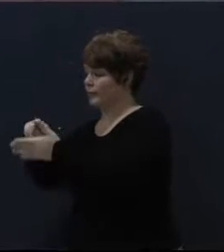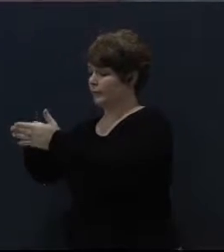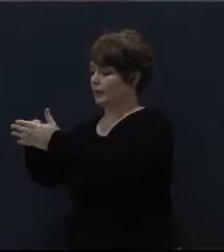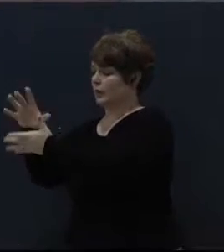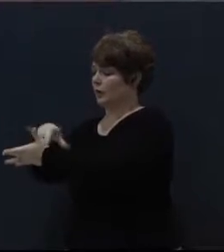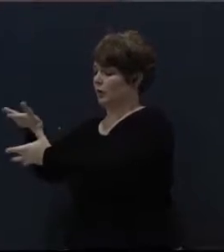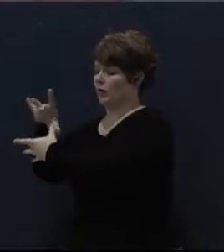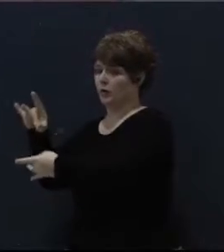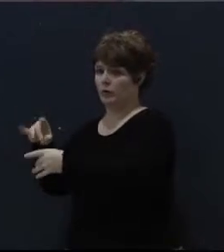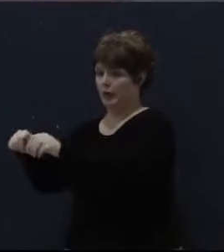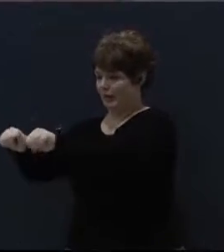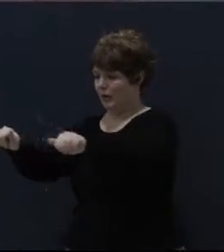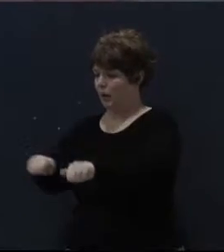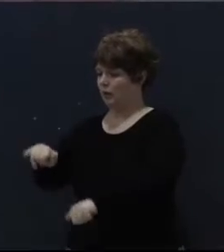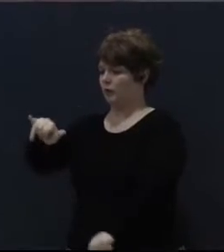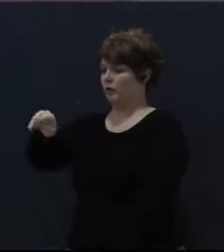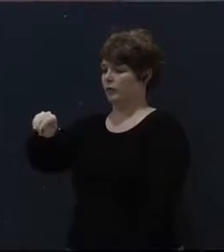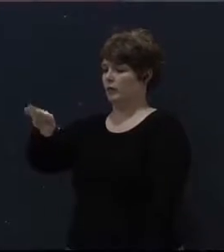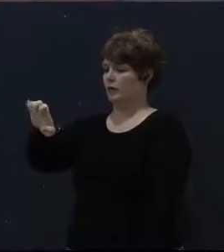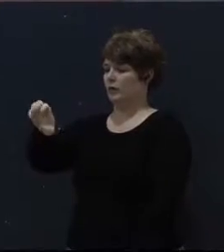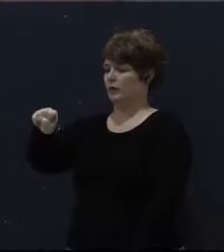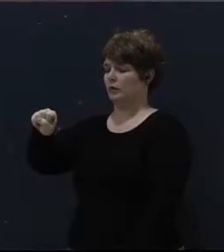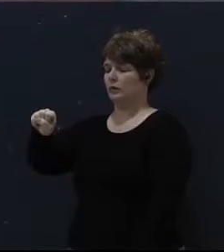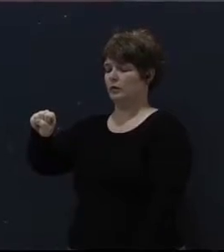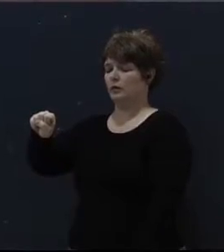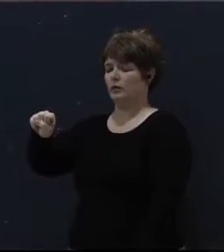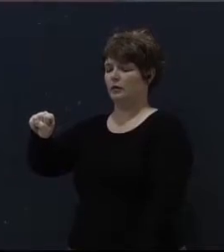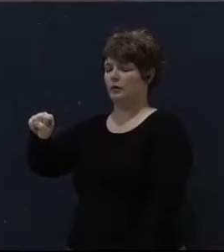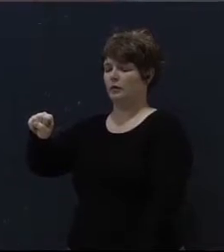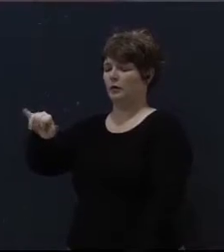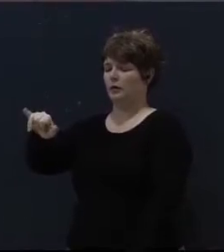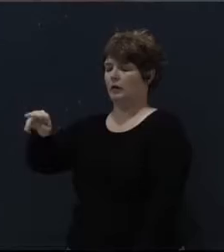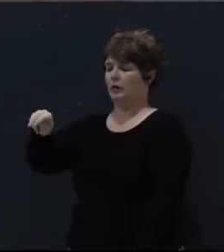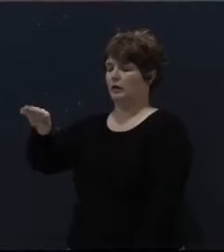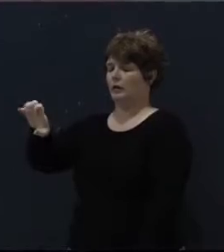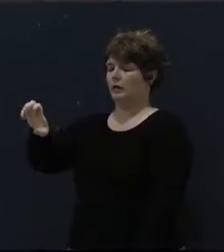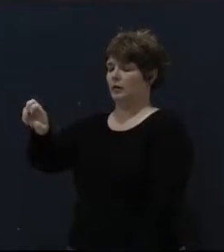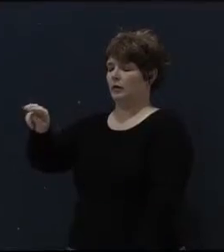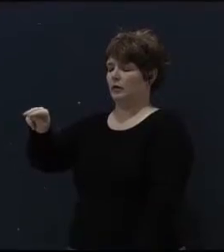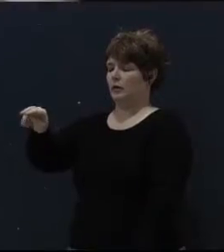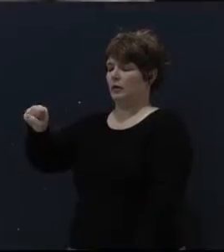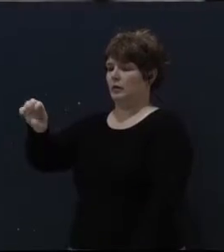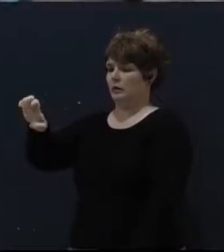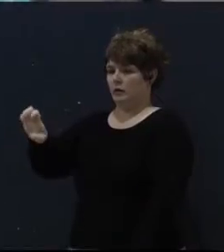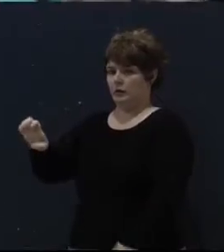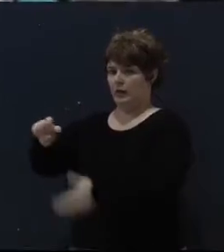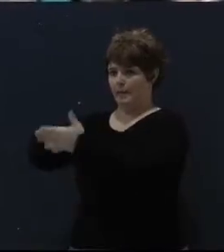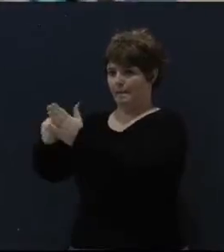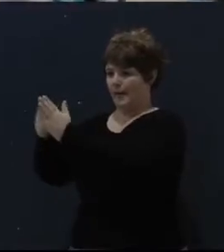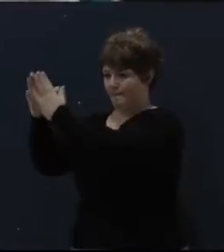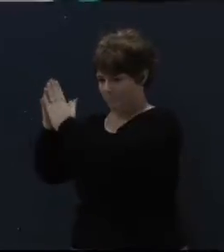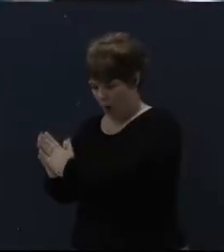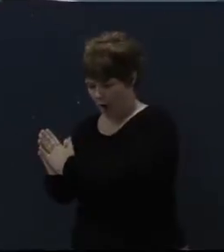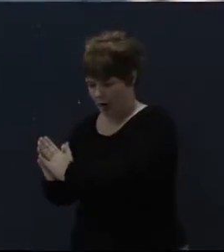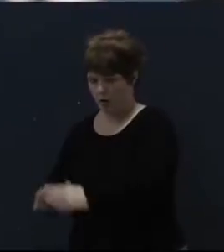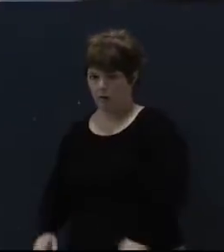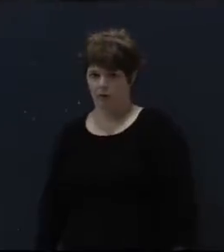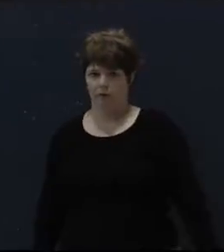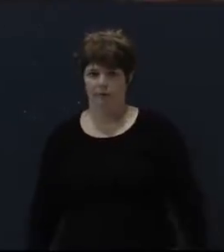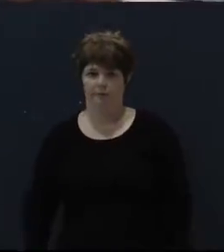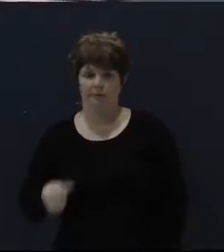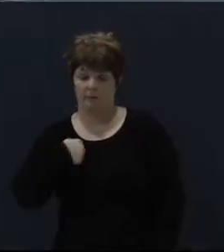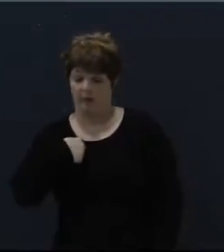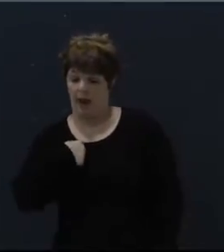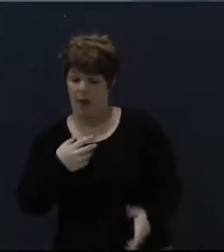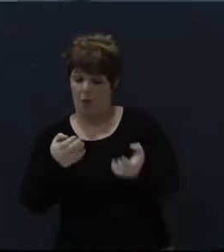altar of incense. That's prayer. You want to be a Christian? You want to get where God is? You say, I want where God